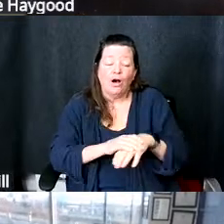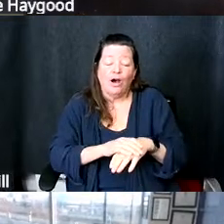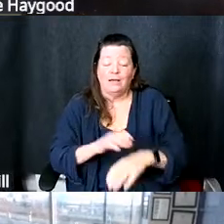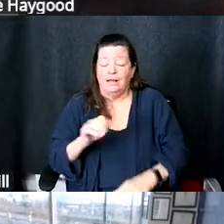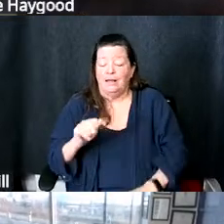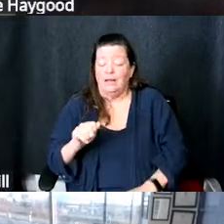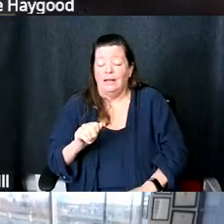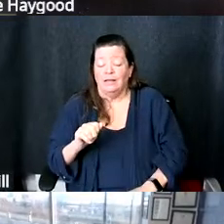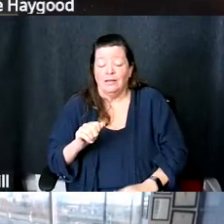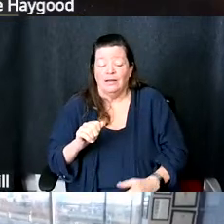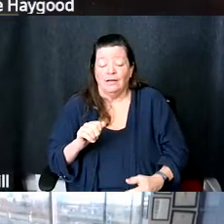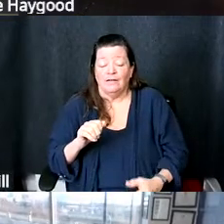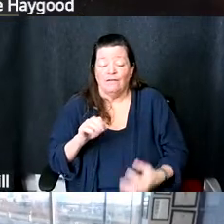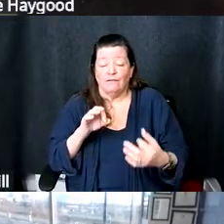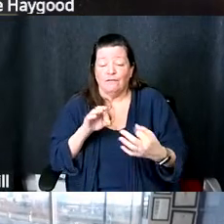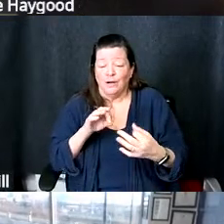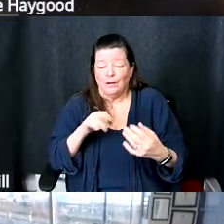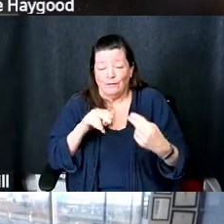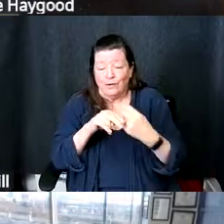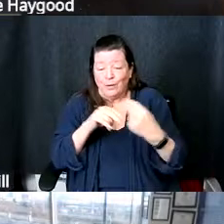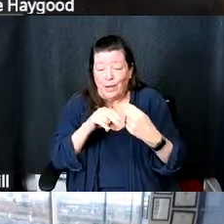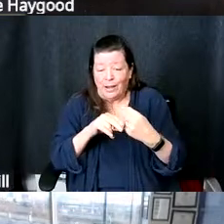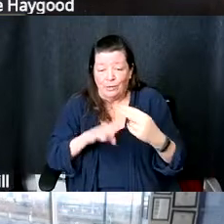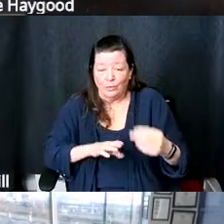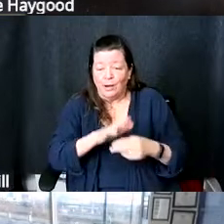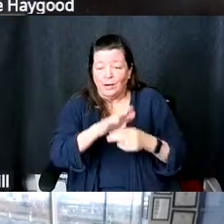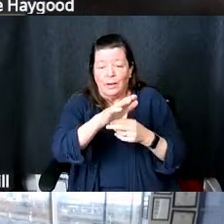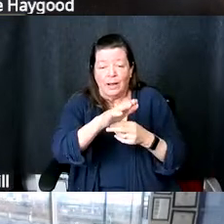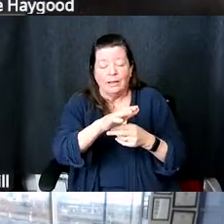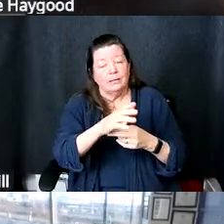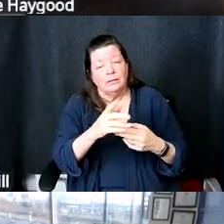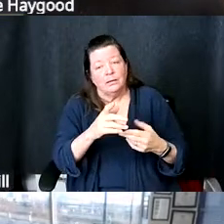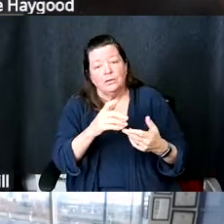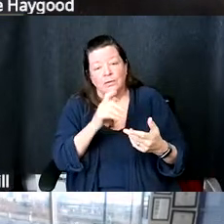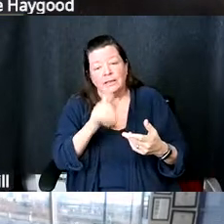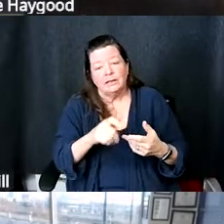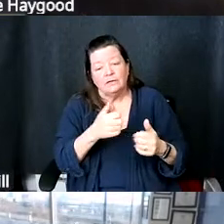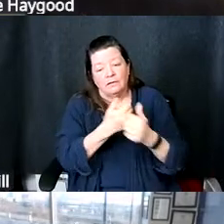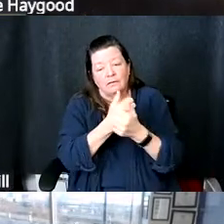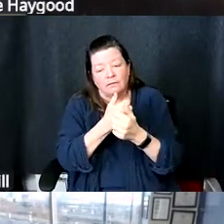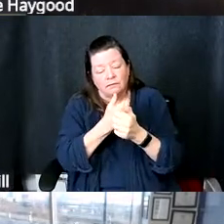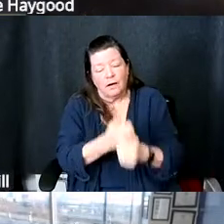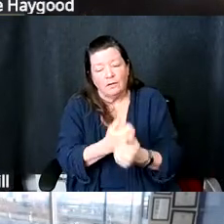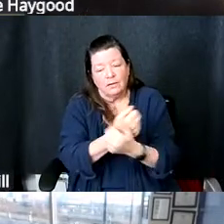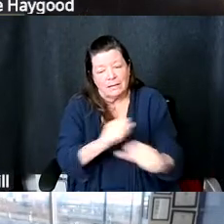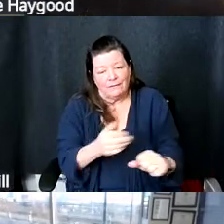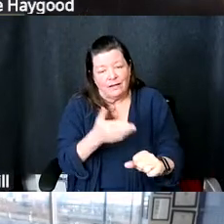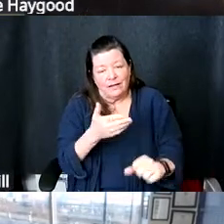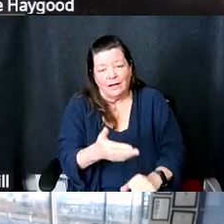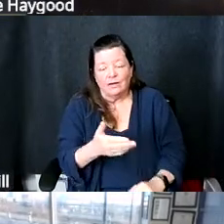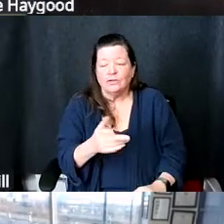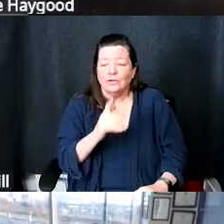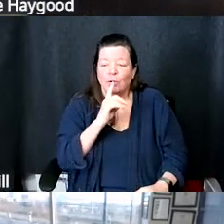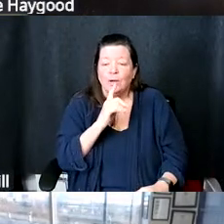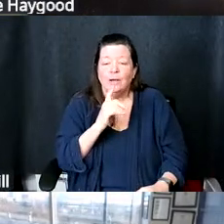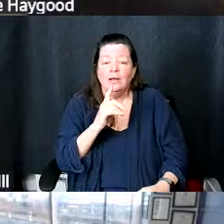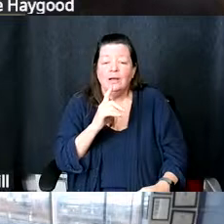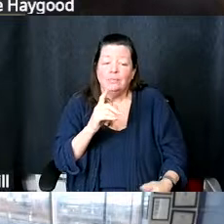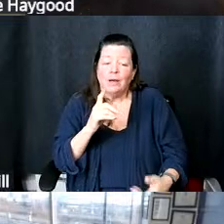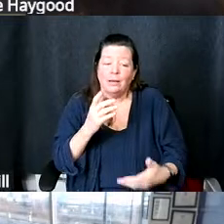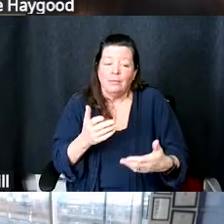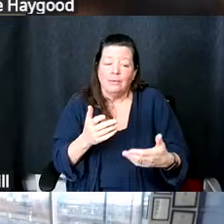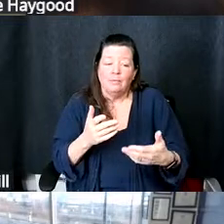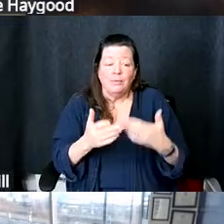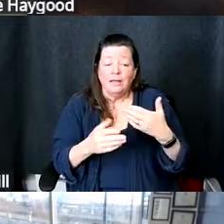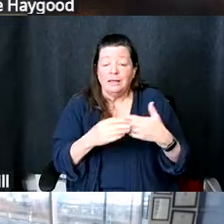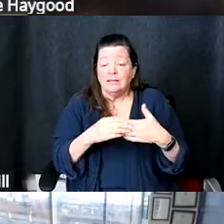like the freeway right of way, because you want to have safety protocols there. It's an incredibly flexible tool, and there might be ways to consider whether